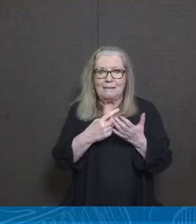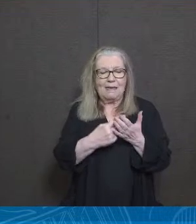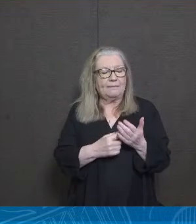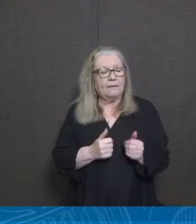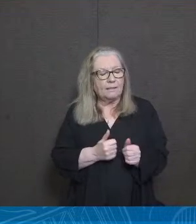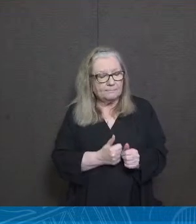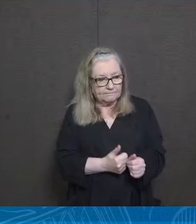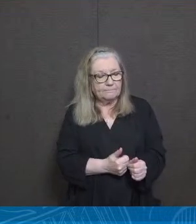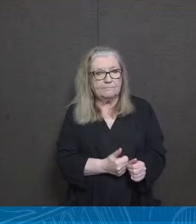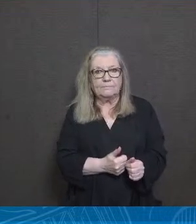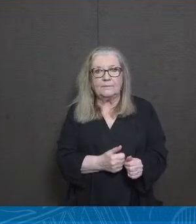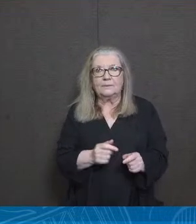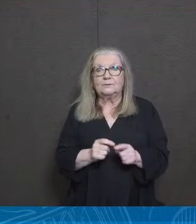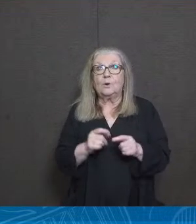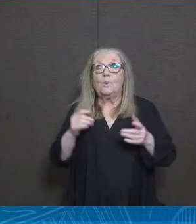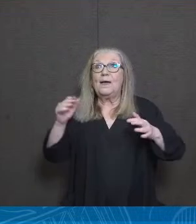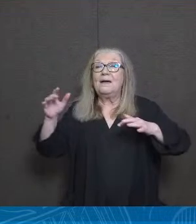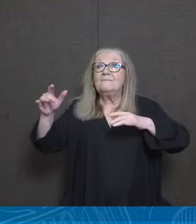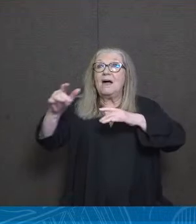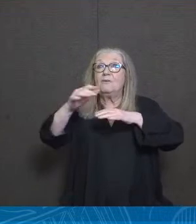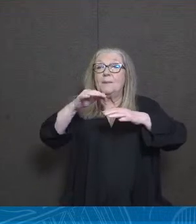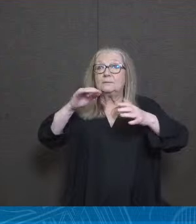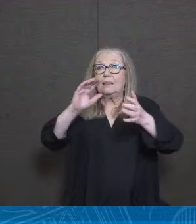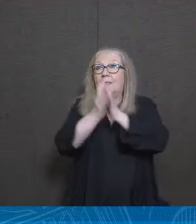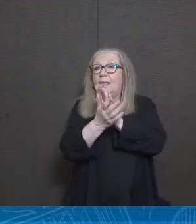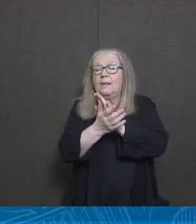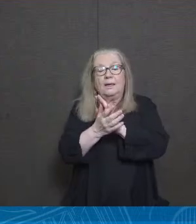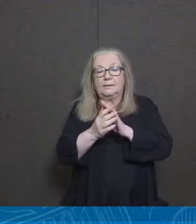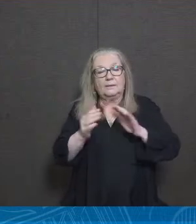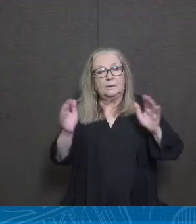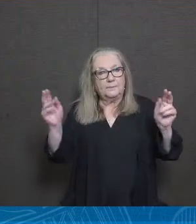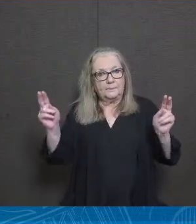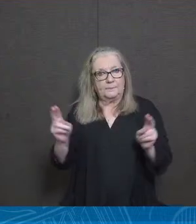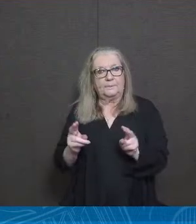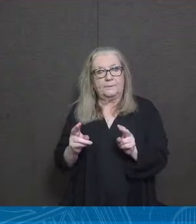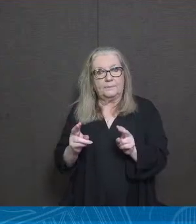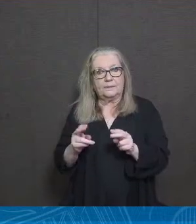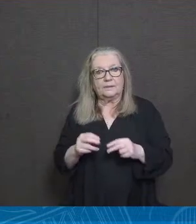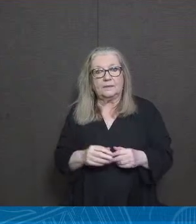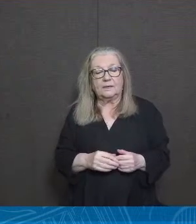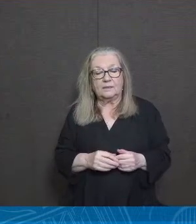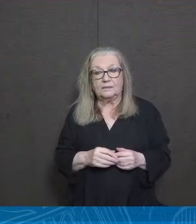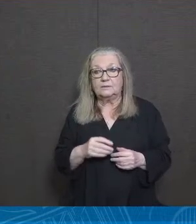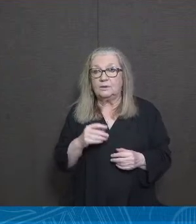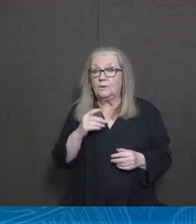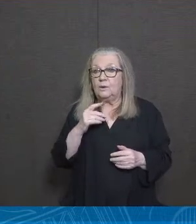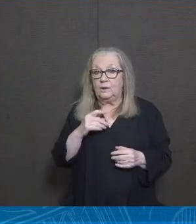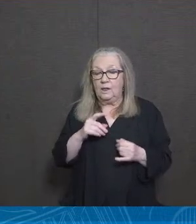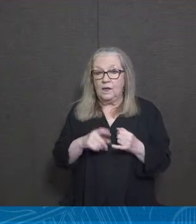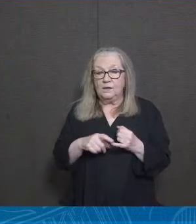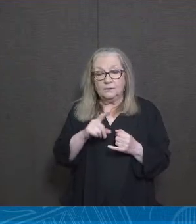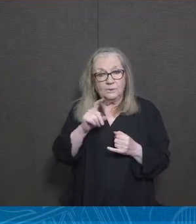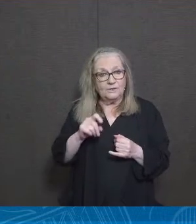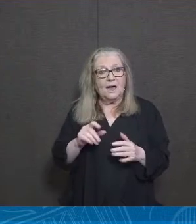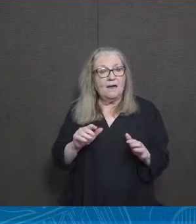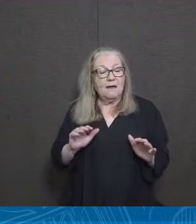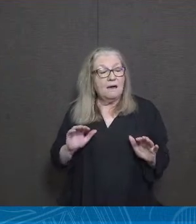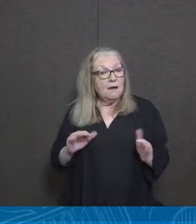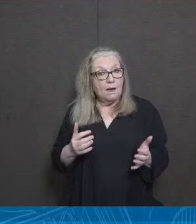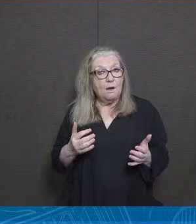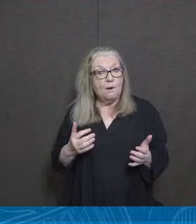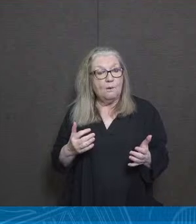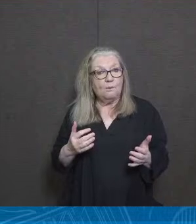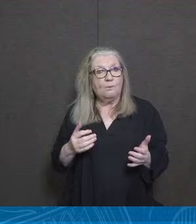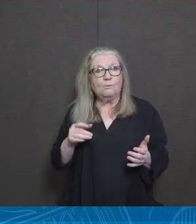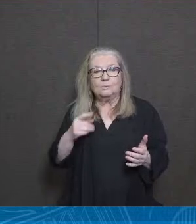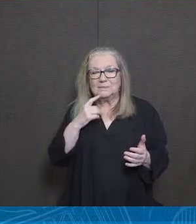the environmental footprint. I think this is the last question. How would you approach the current